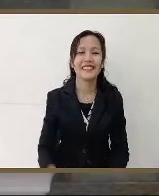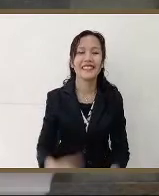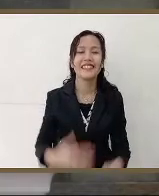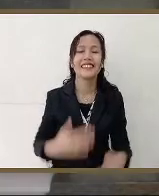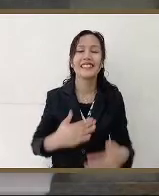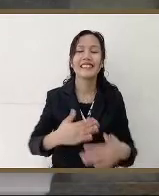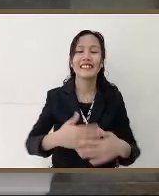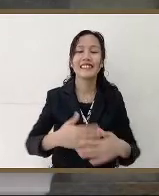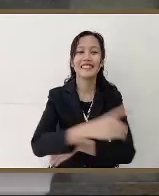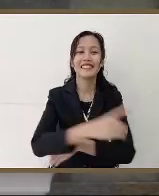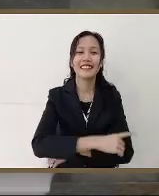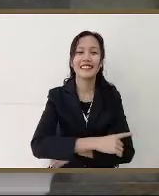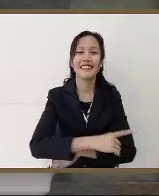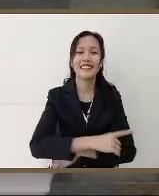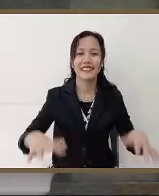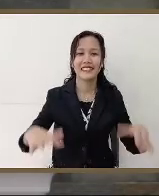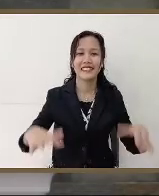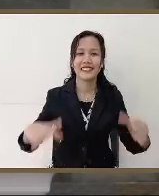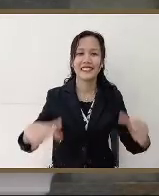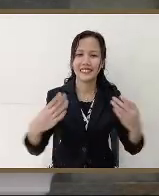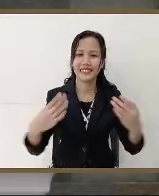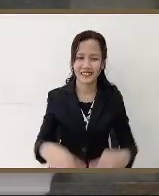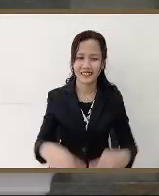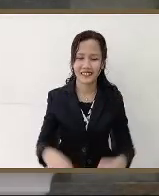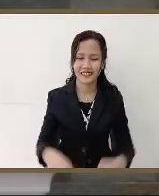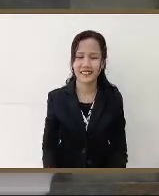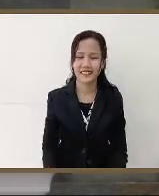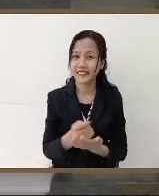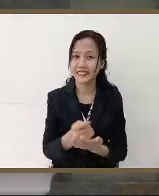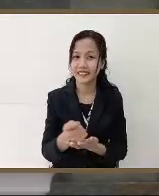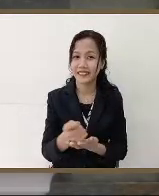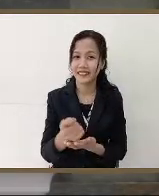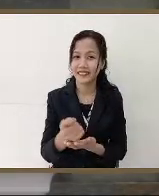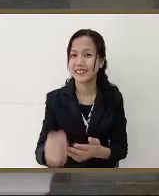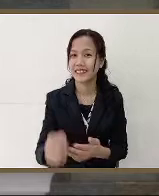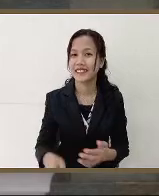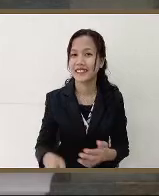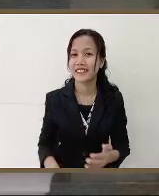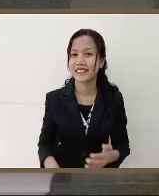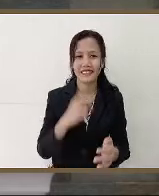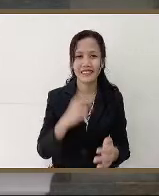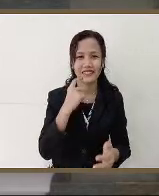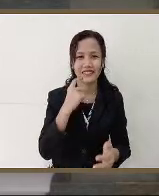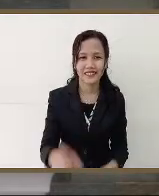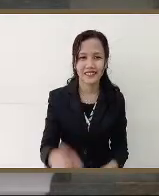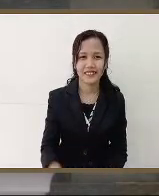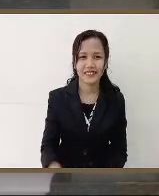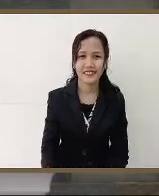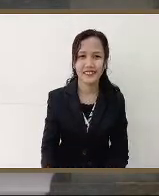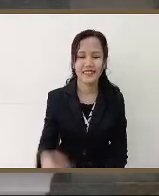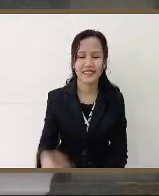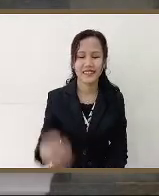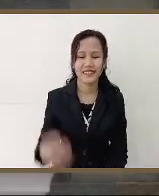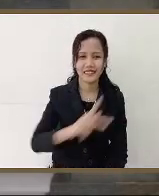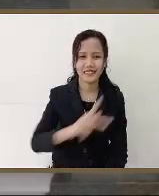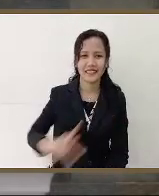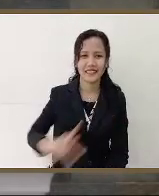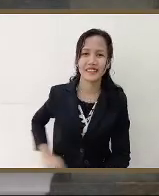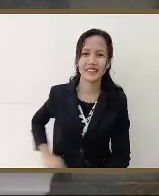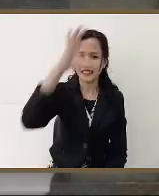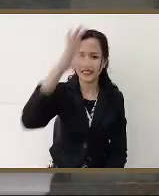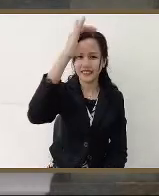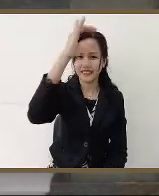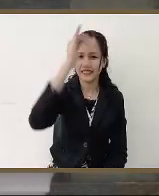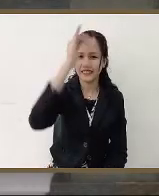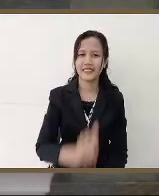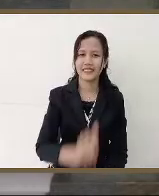which, makikita na natin dito yung mga facts that indicates the king's godliness. The